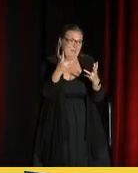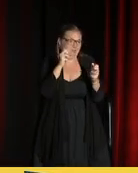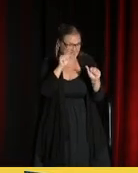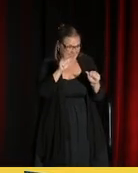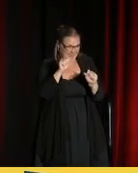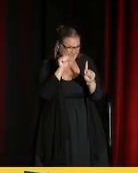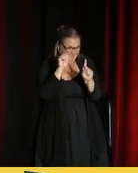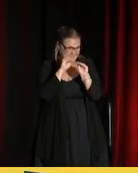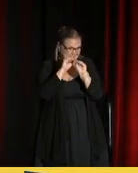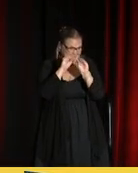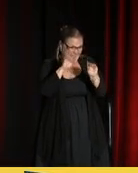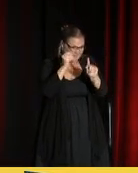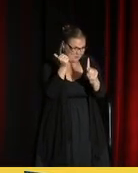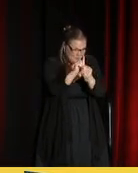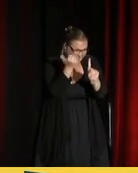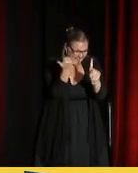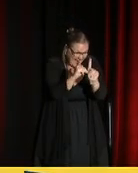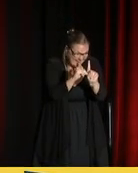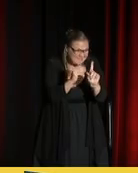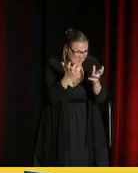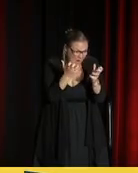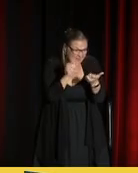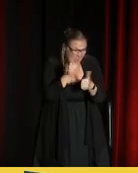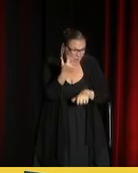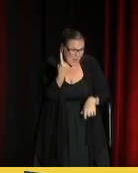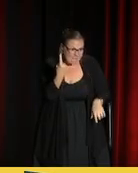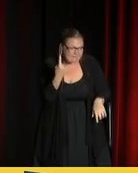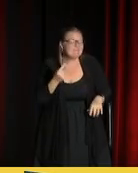okay? All right.